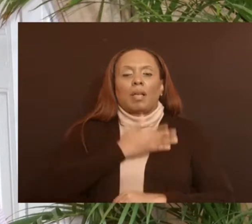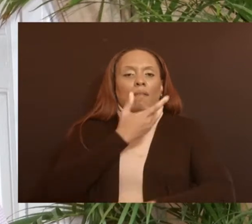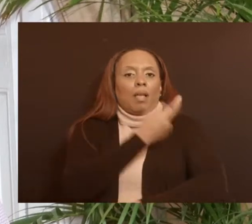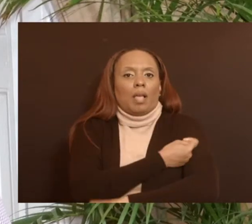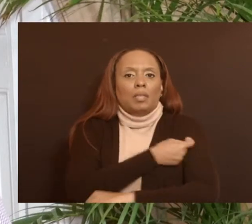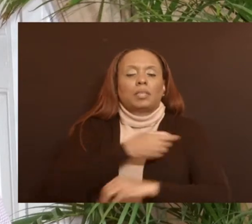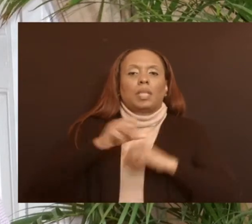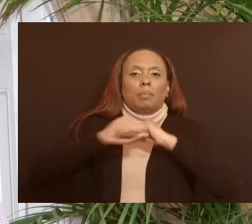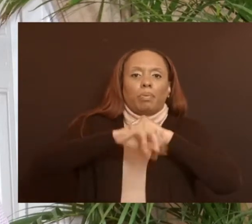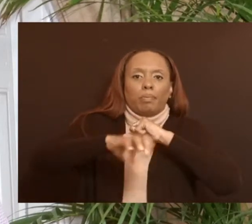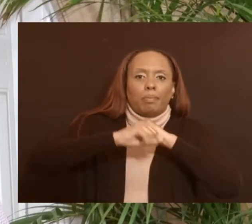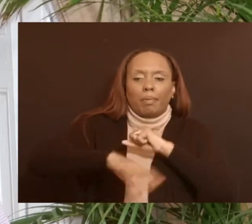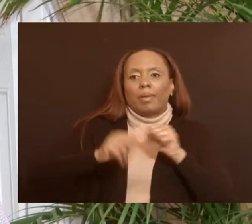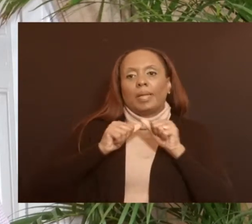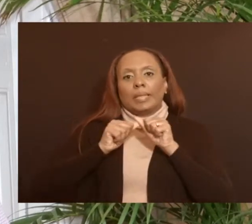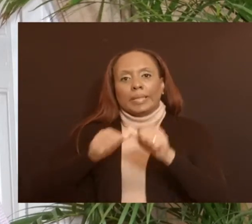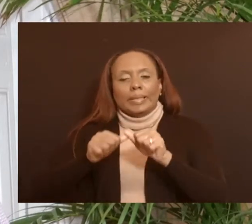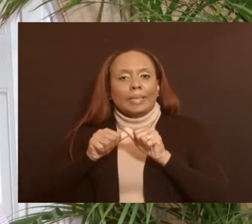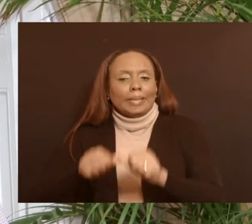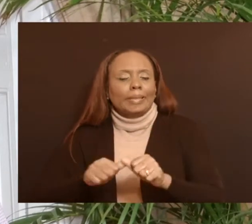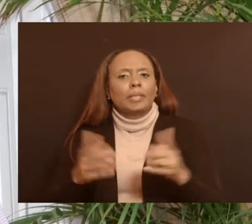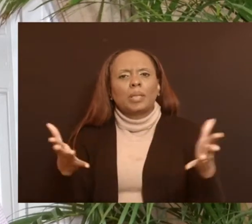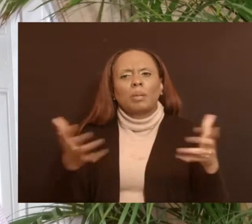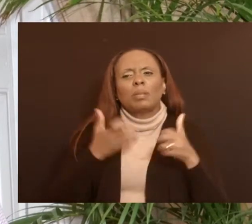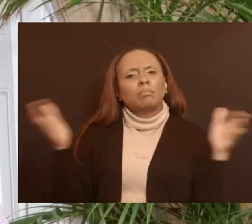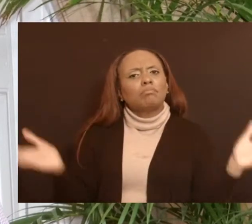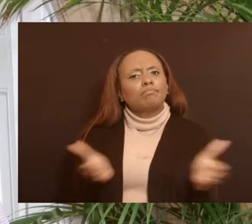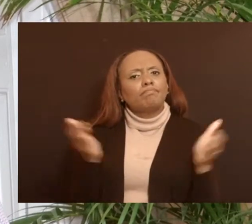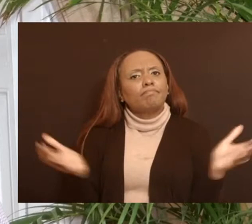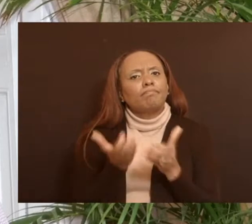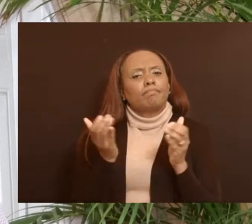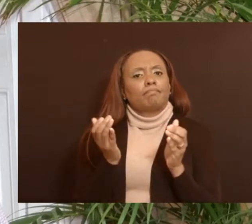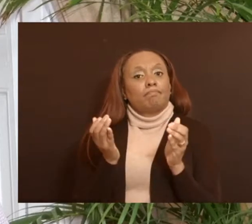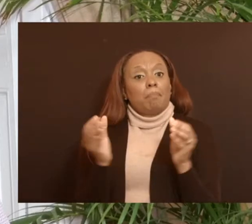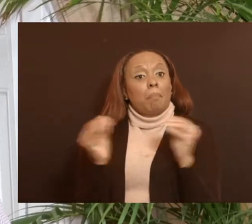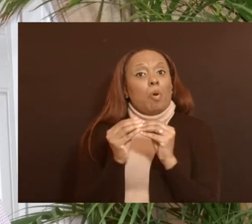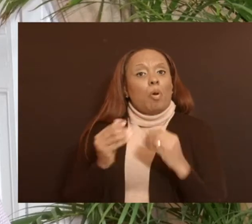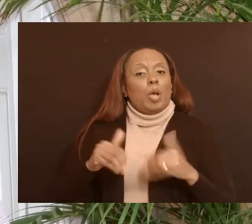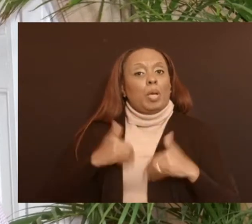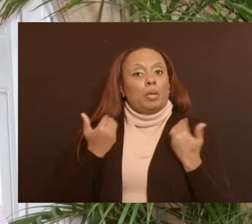on, we would encourage younger individuals to get